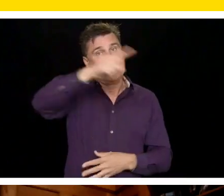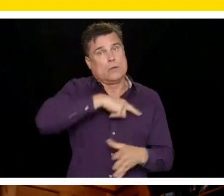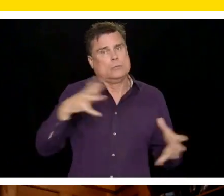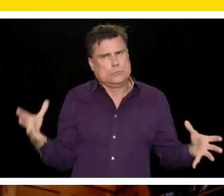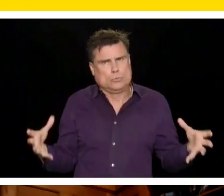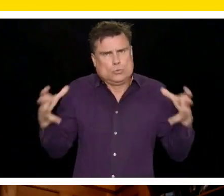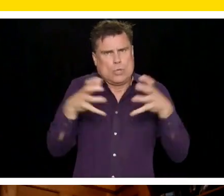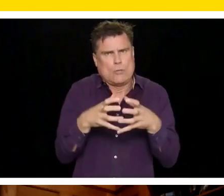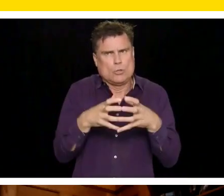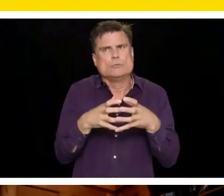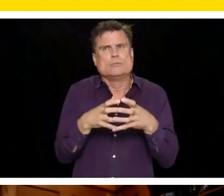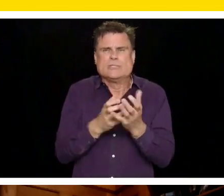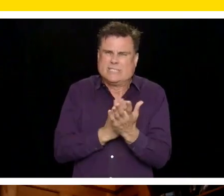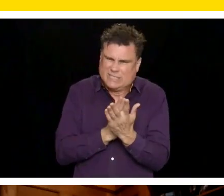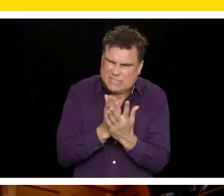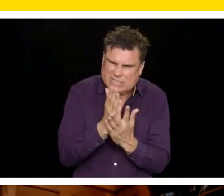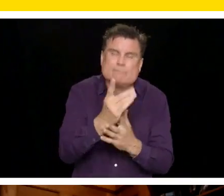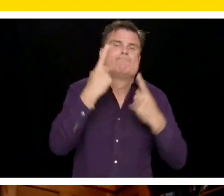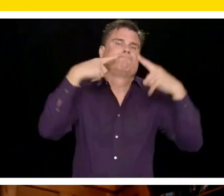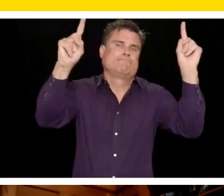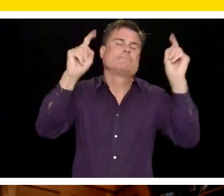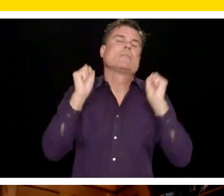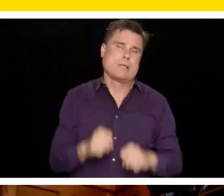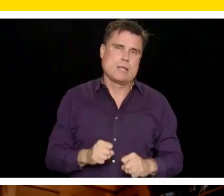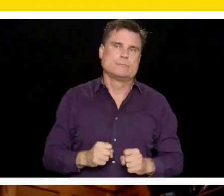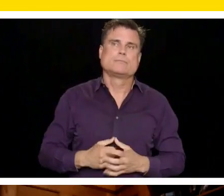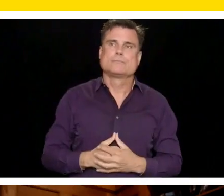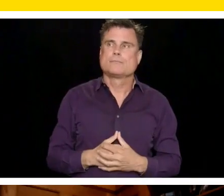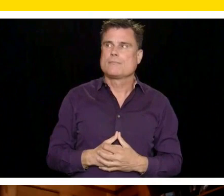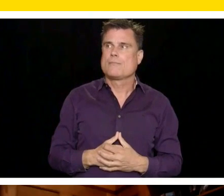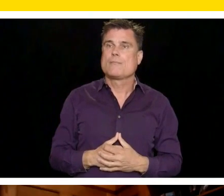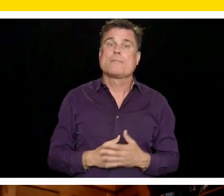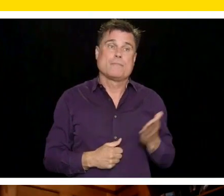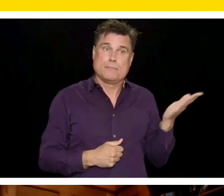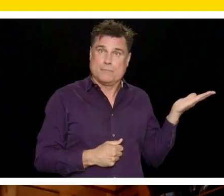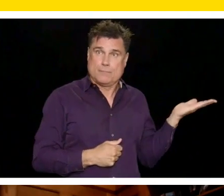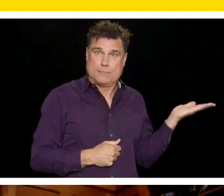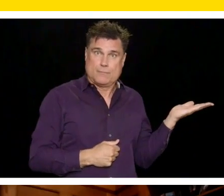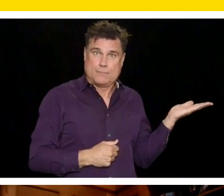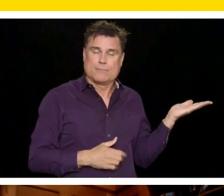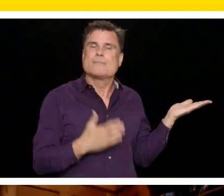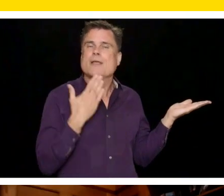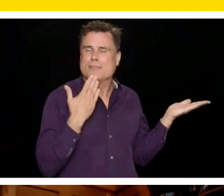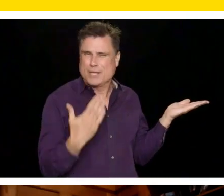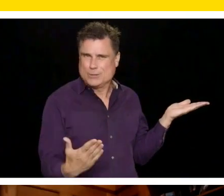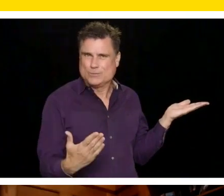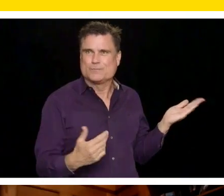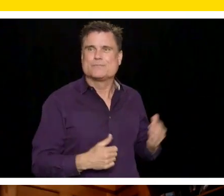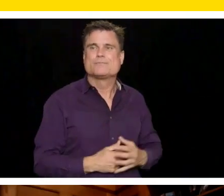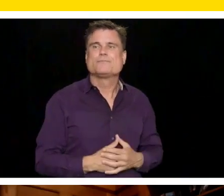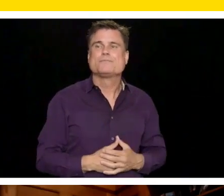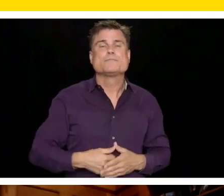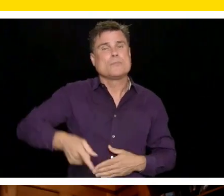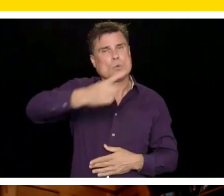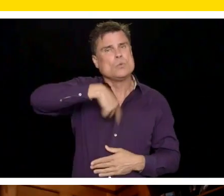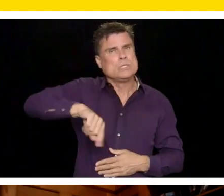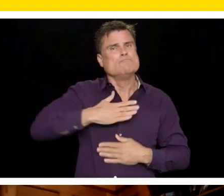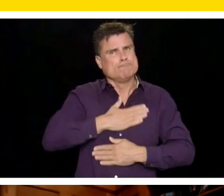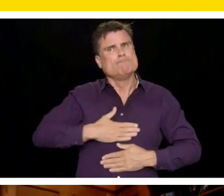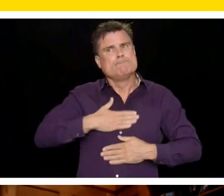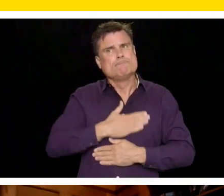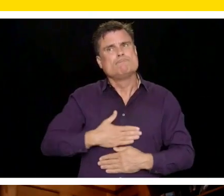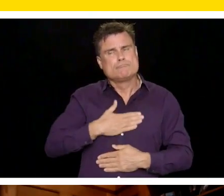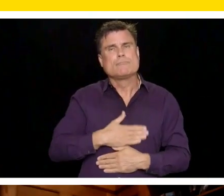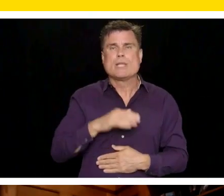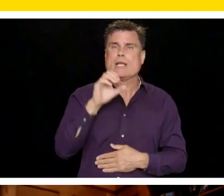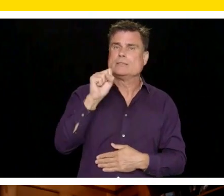we appreciate all the work that small businesses in BC have been doing to support businesses in British Columbia. And I know that